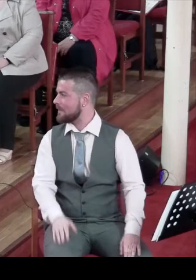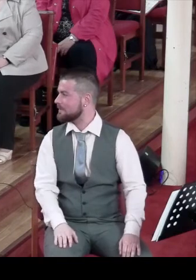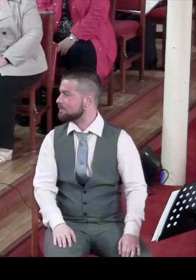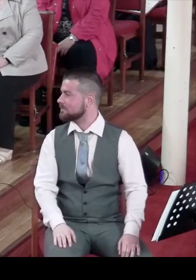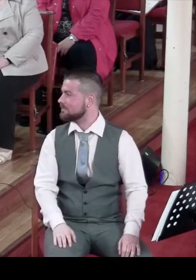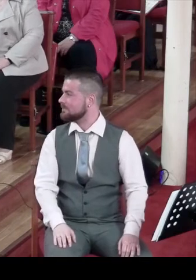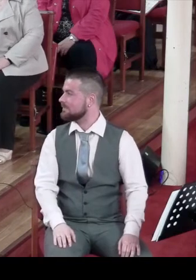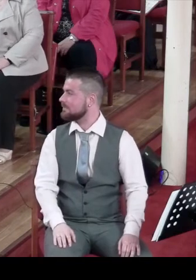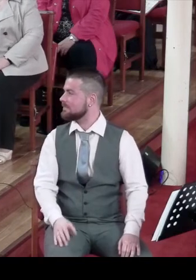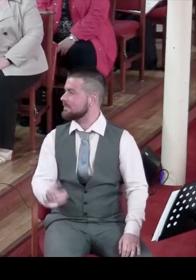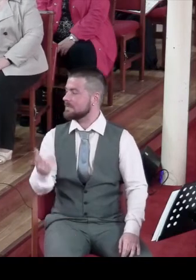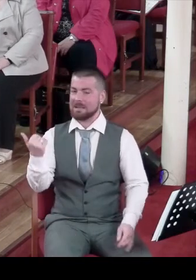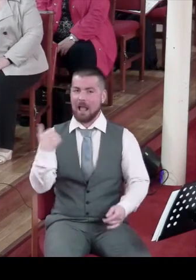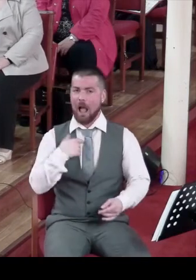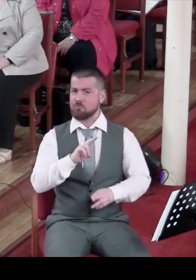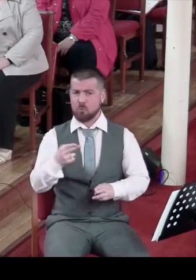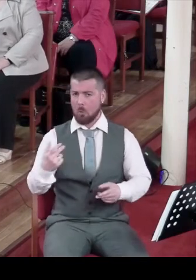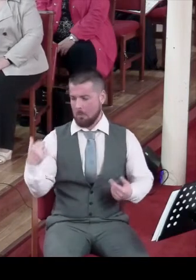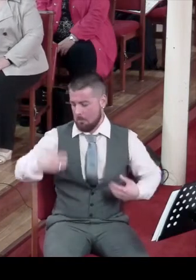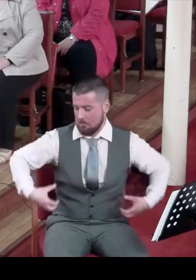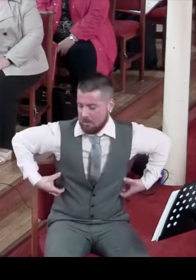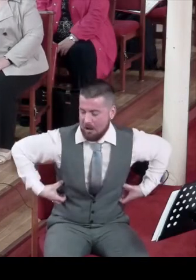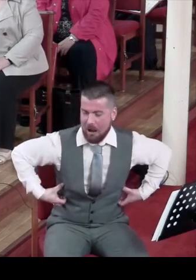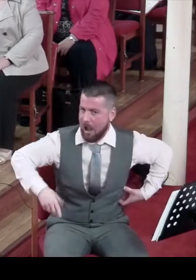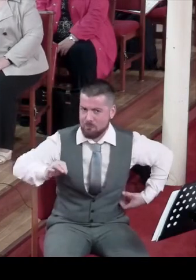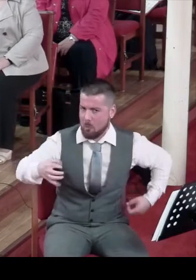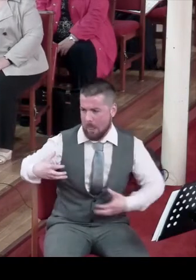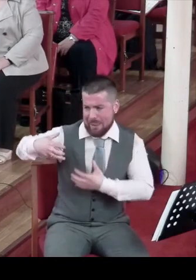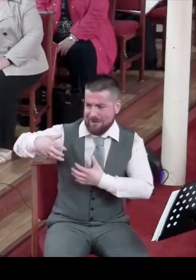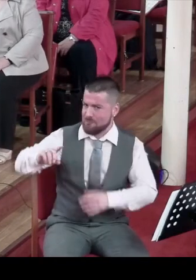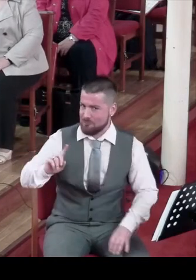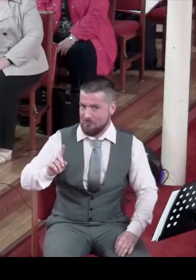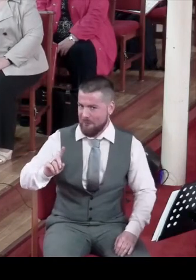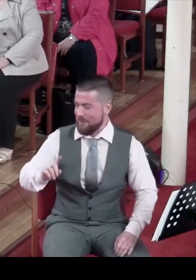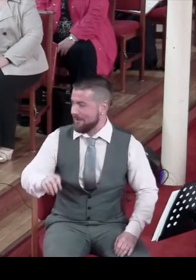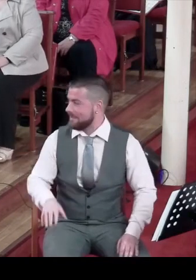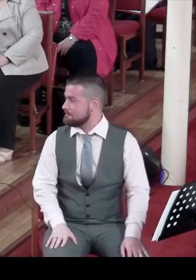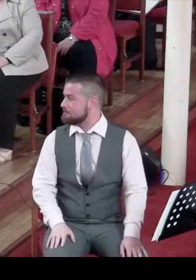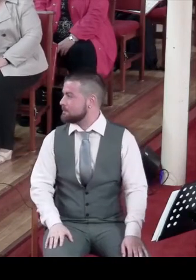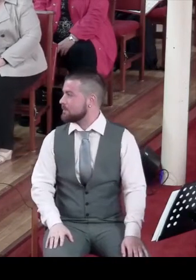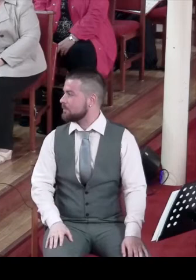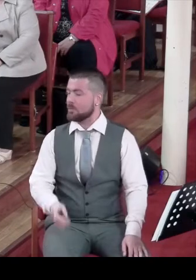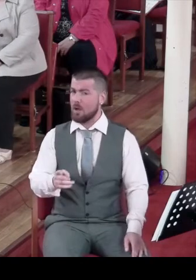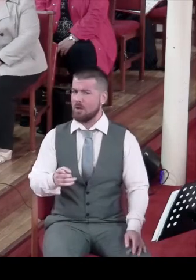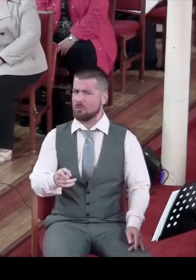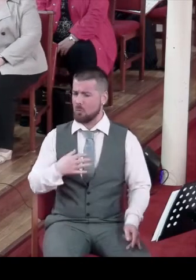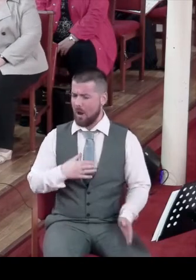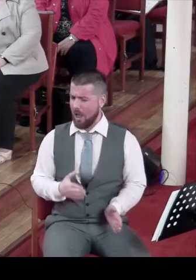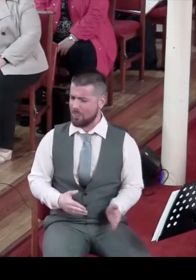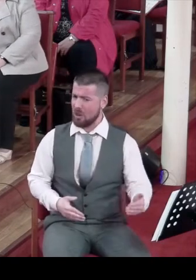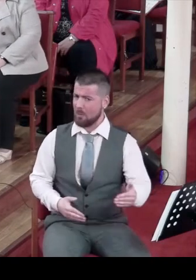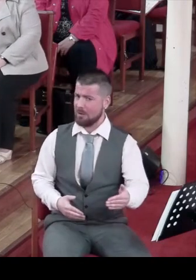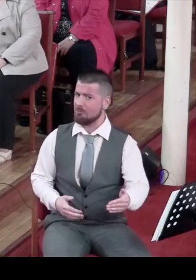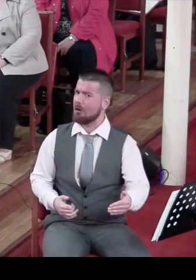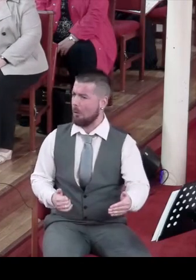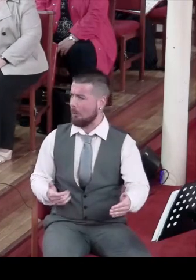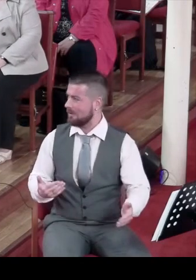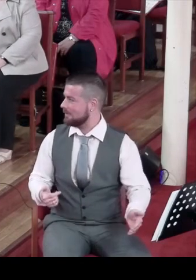I'm not giving you a carry code. Oh, no. You want to get around that way? Okay.